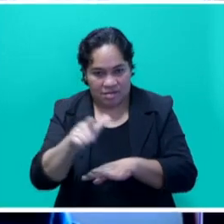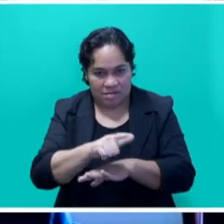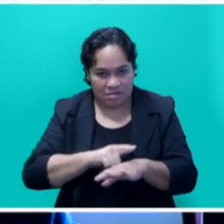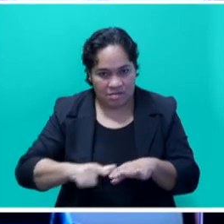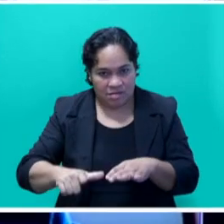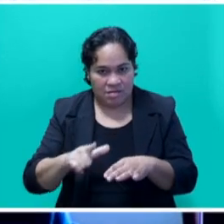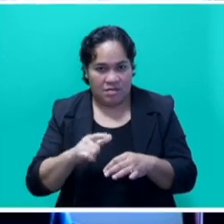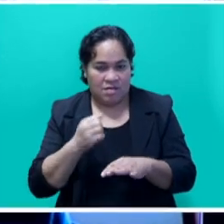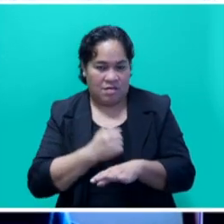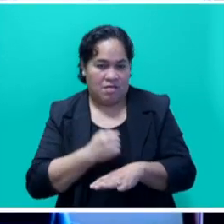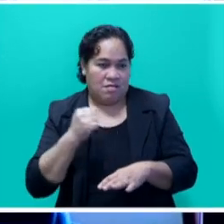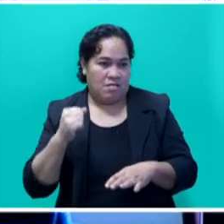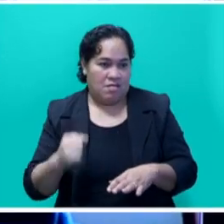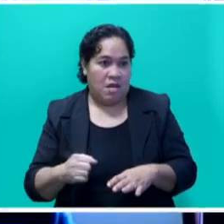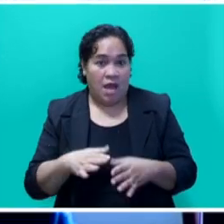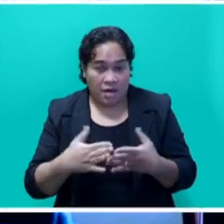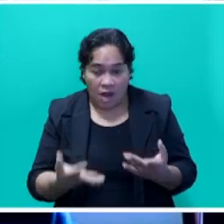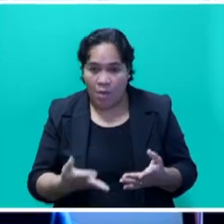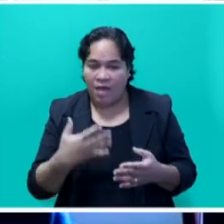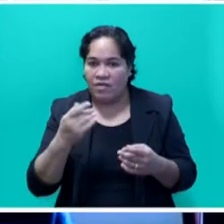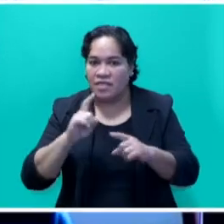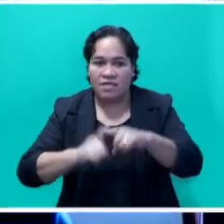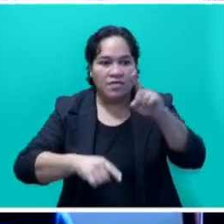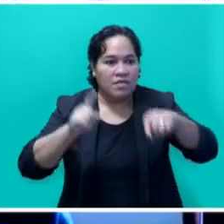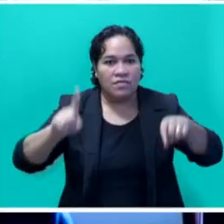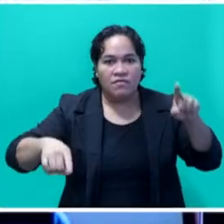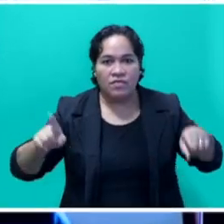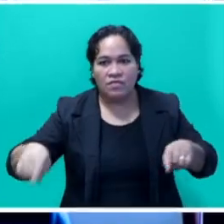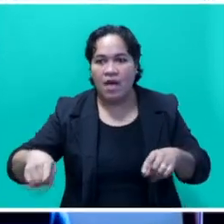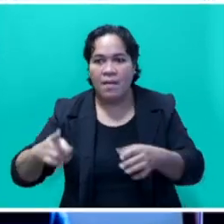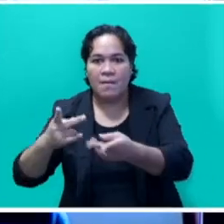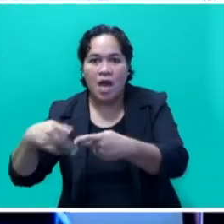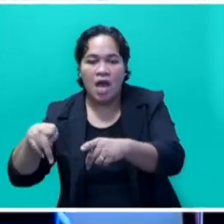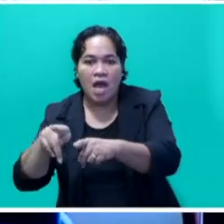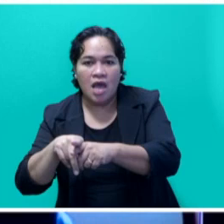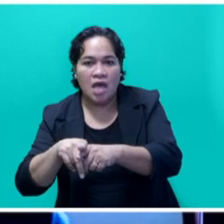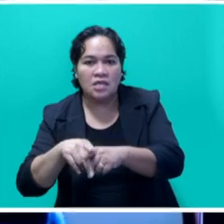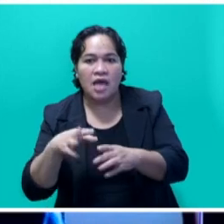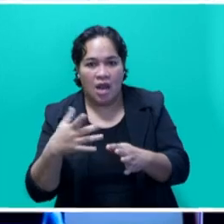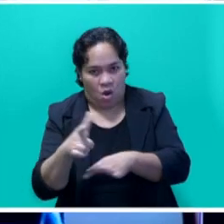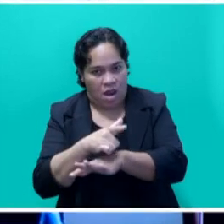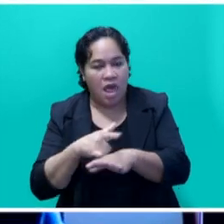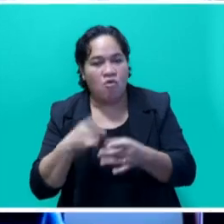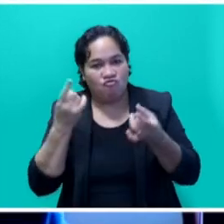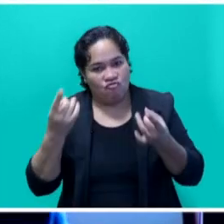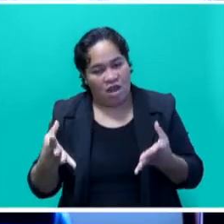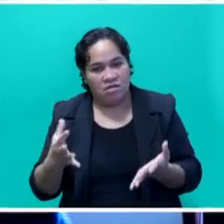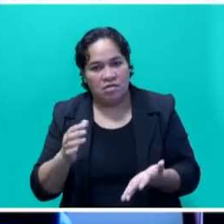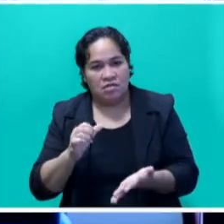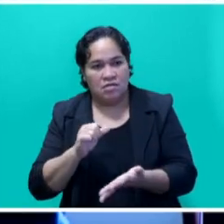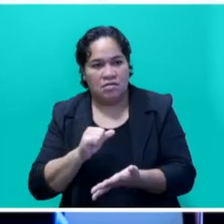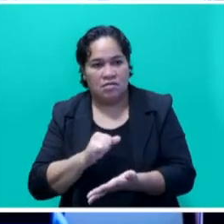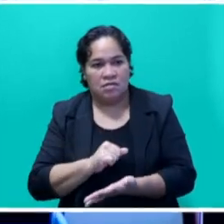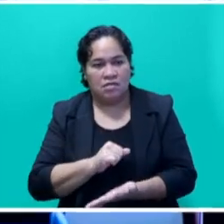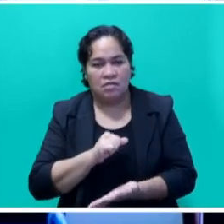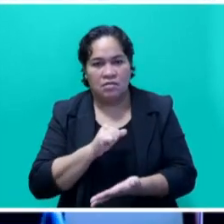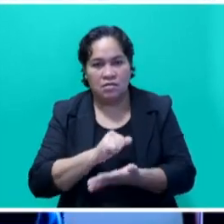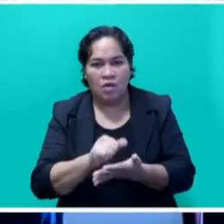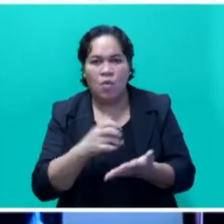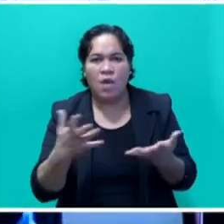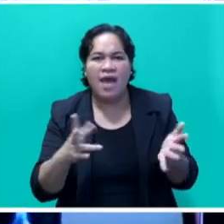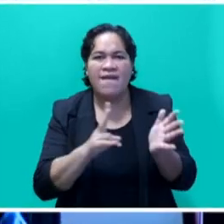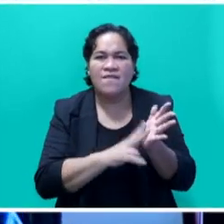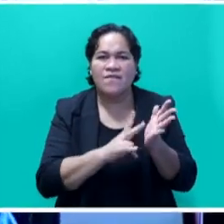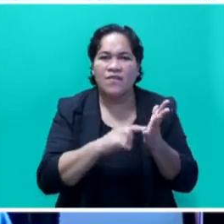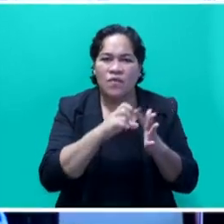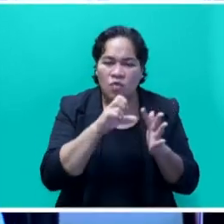ready lots to be sold now in different locations. Saweni, Warambitia, Yandua, in Vunda.